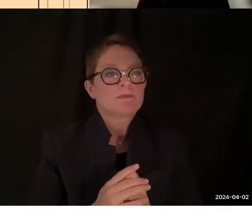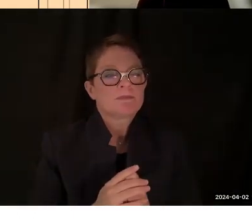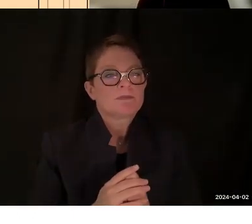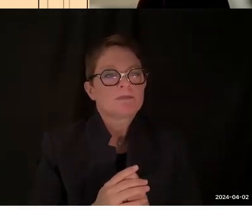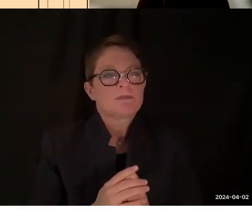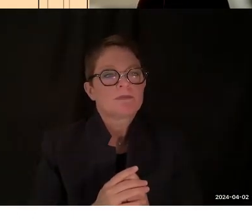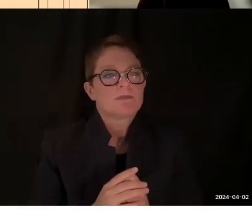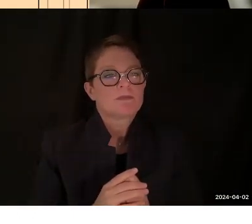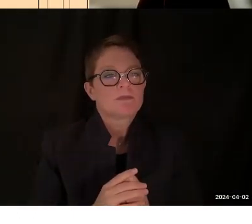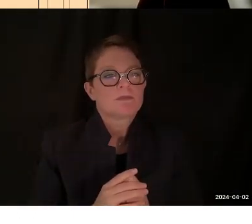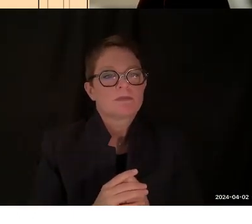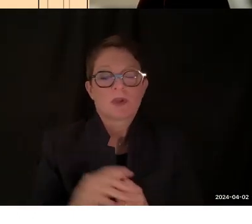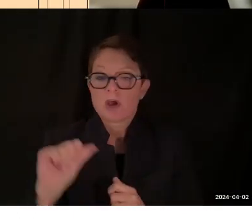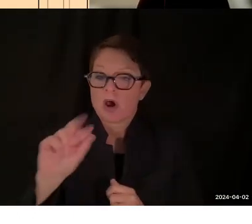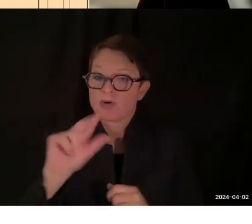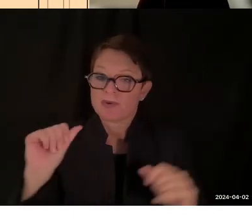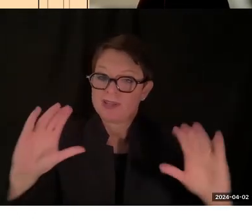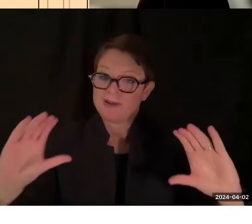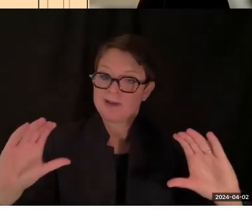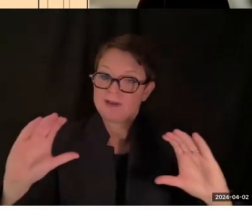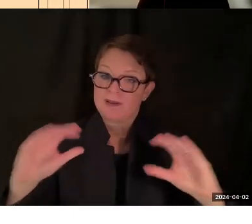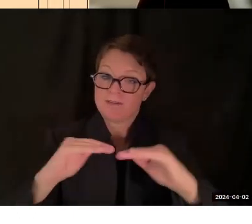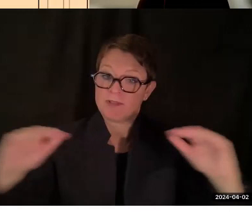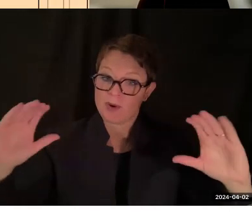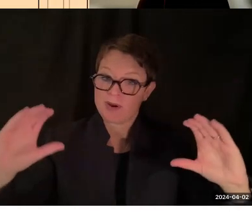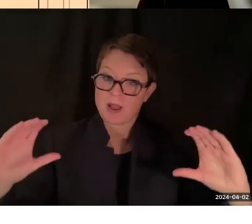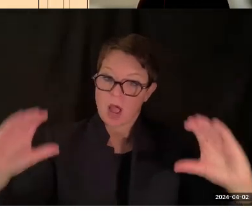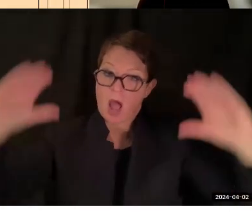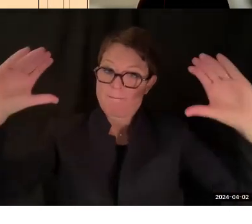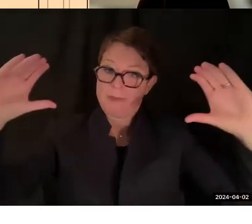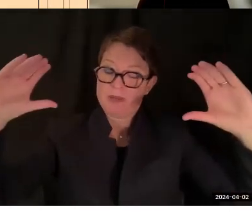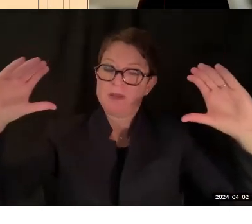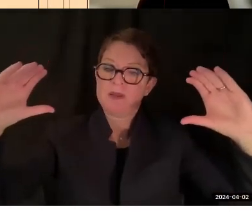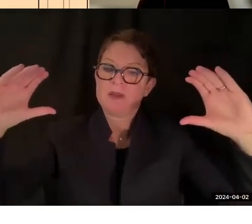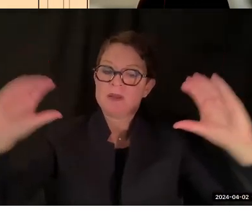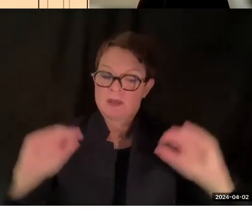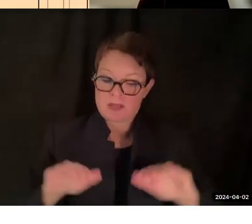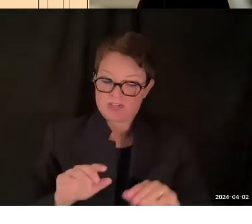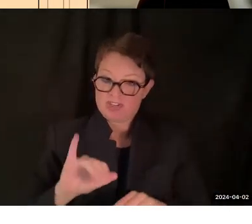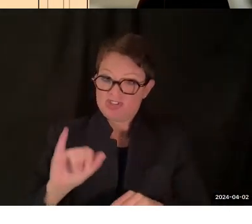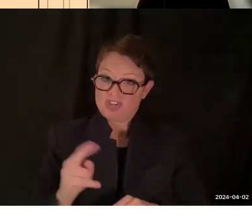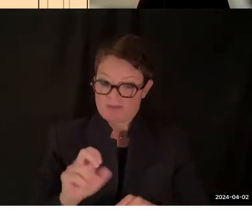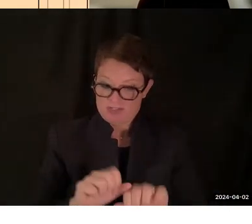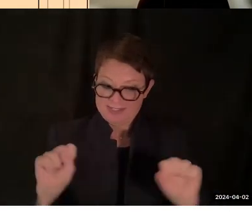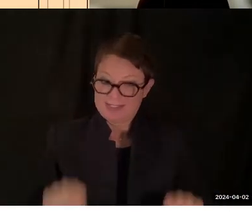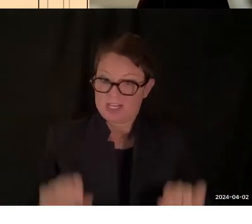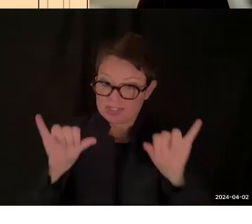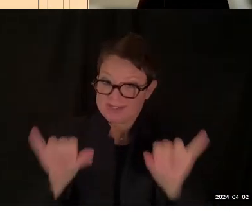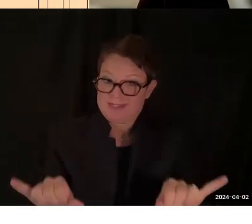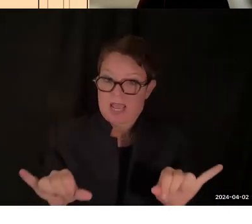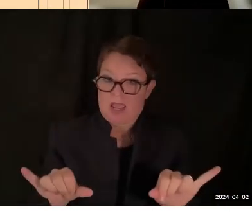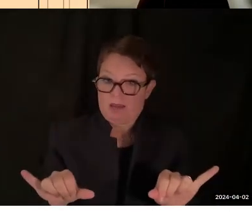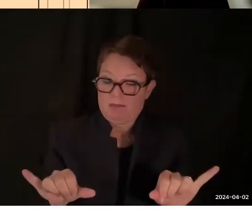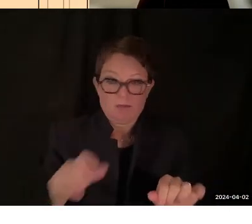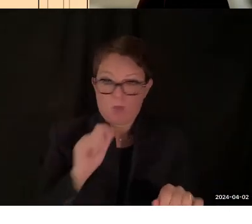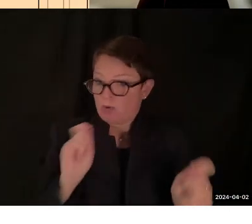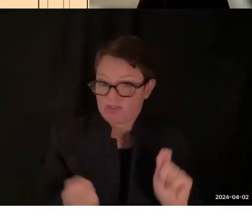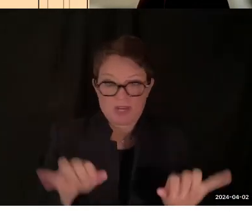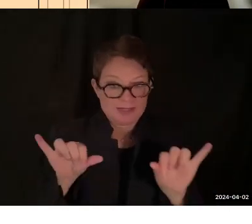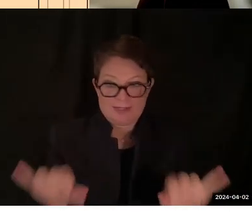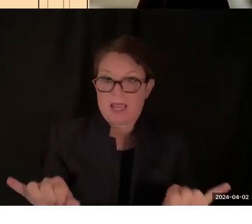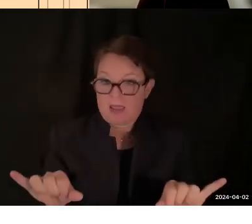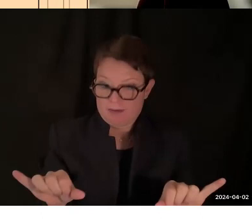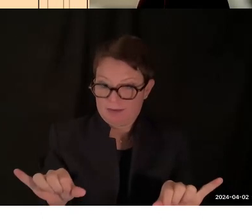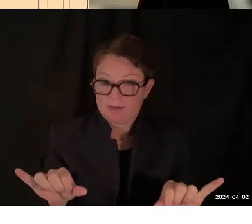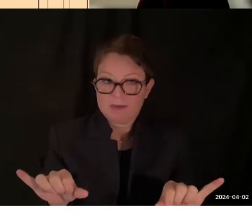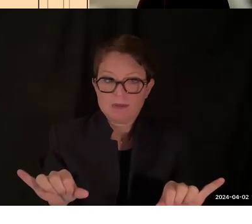And with lifting of the arena event floor, Jefferson Station will remain as it exists today. As mentioned earlier,